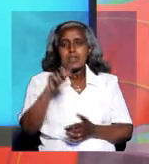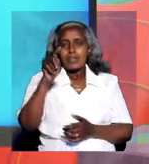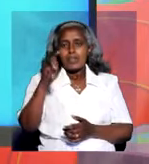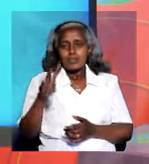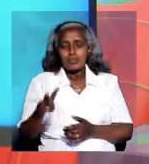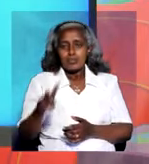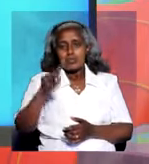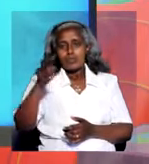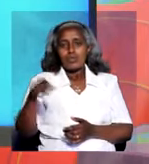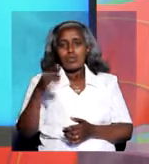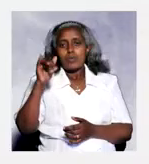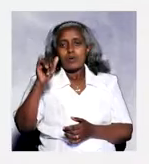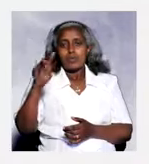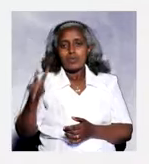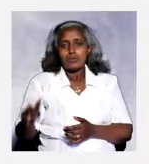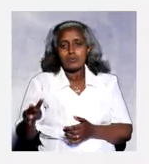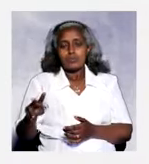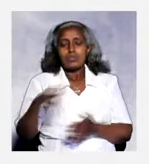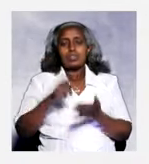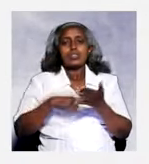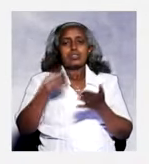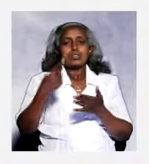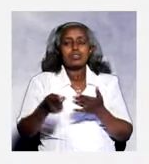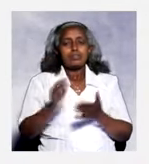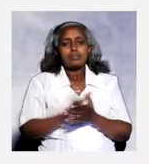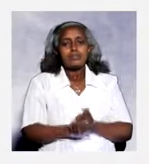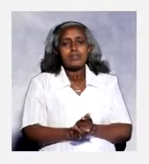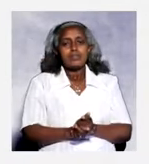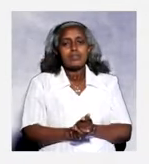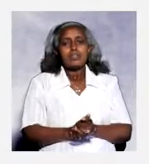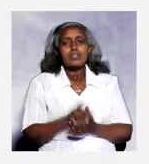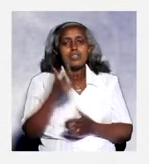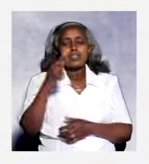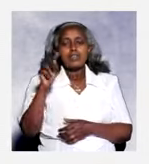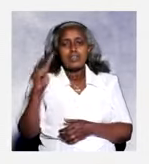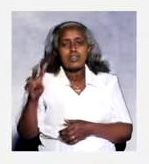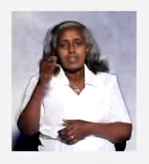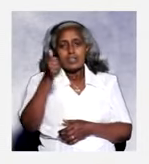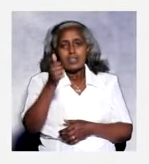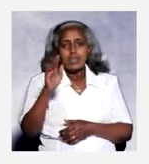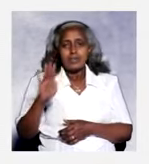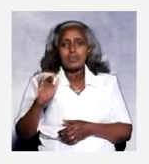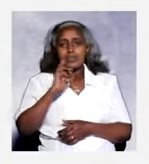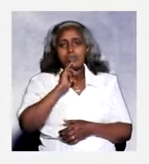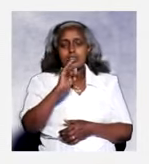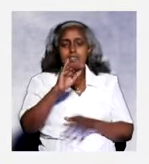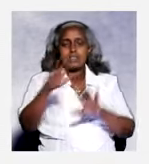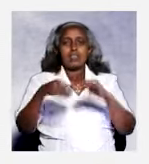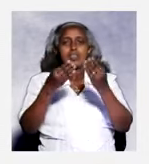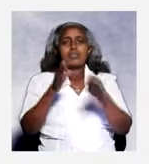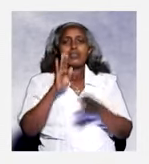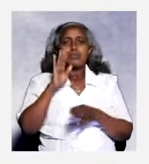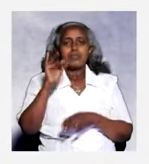x2, y2, then the vector AB is given